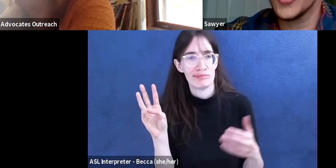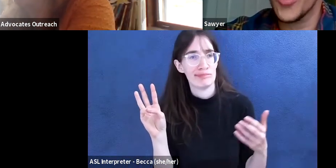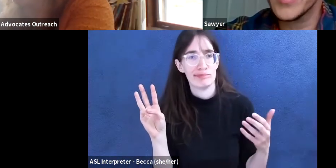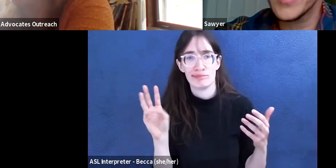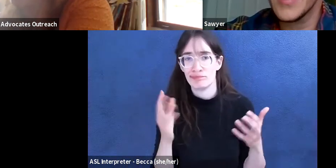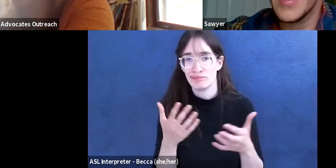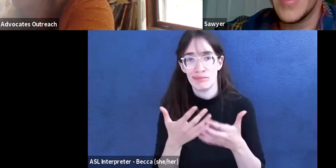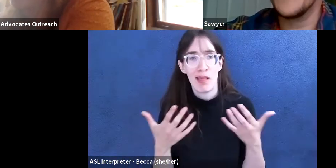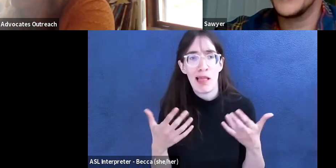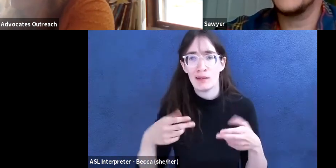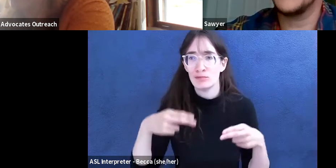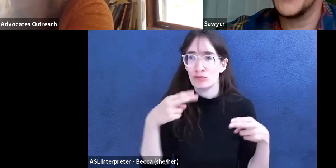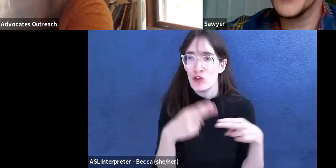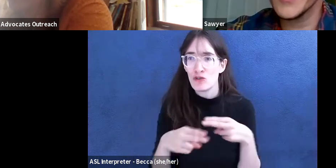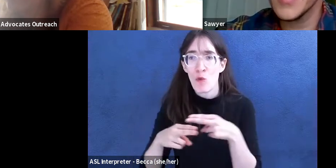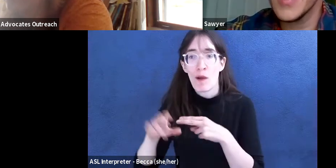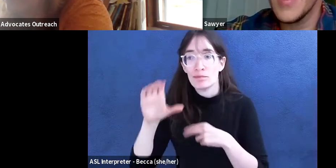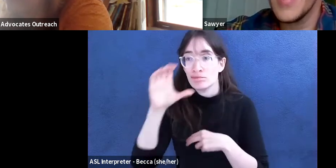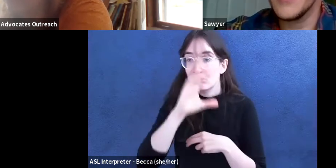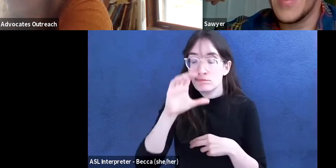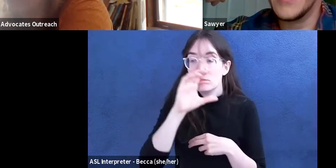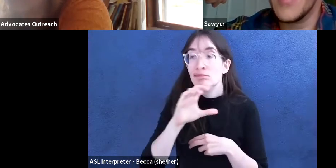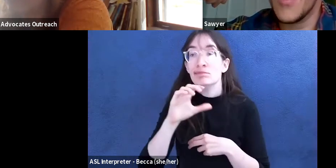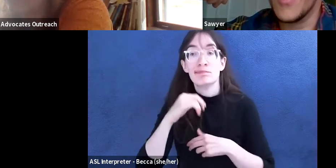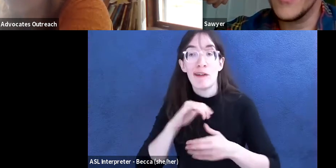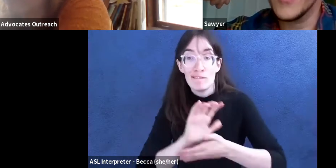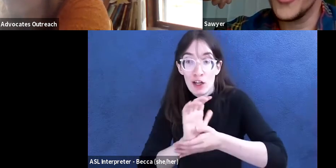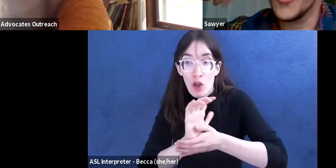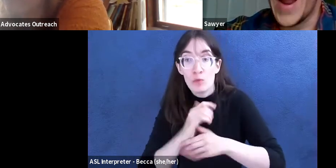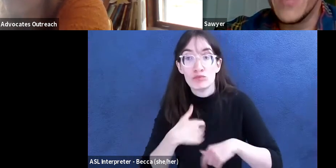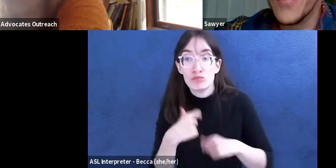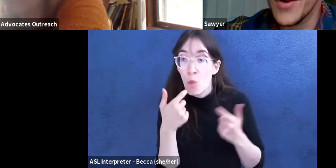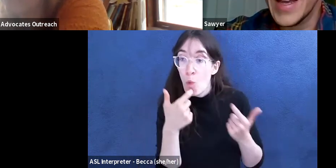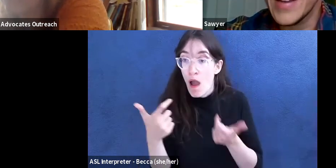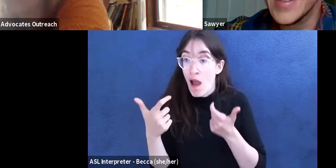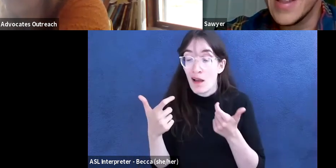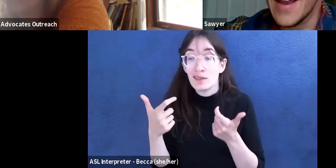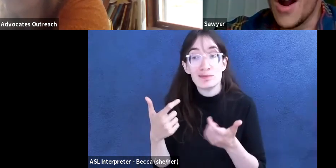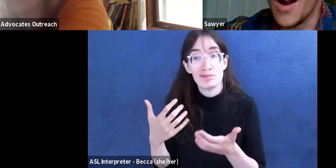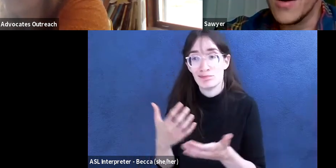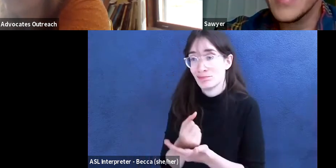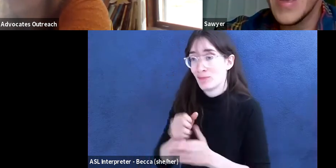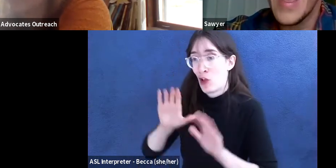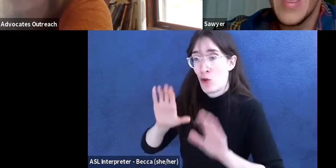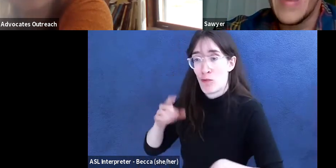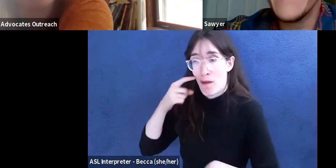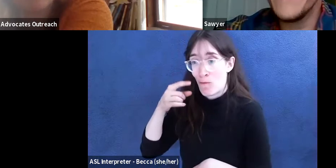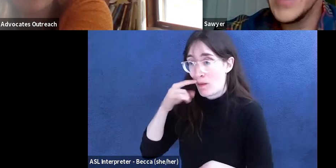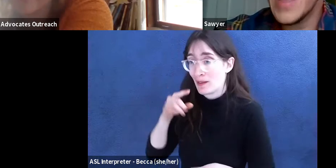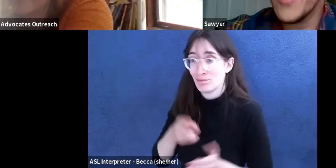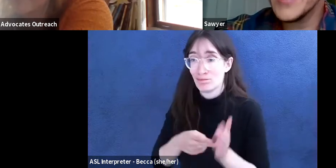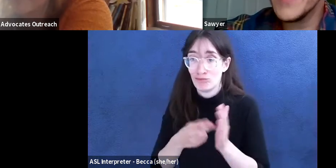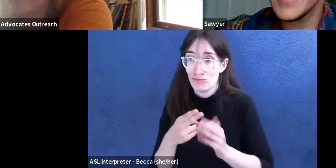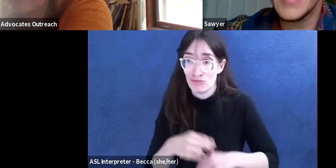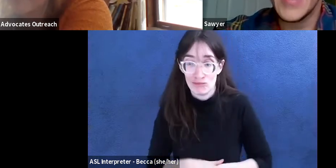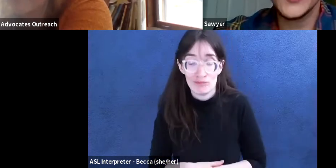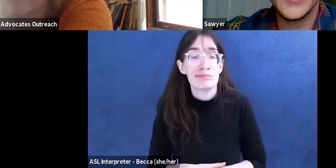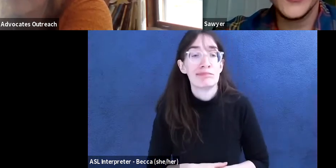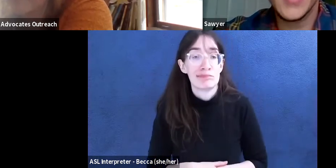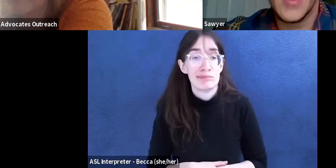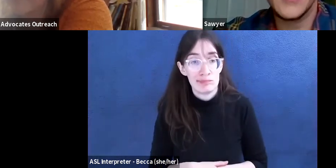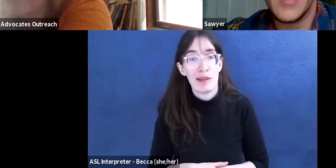detail is being shared. I think that's important to keep in mind, but that just like hearing about,